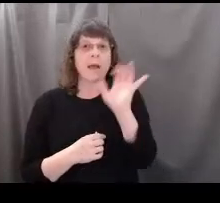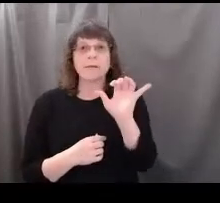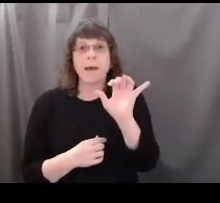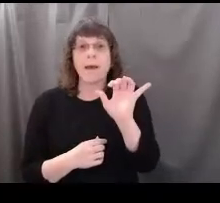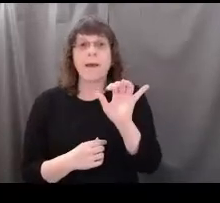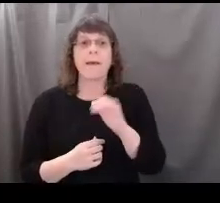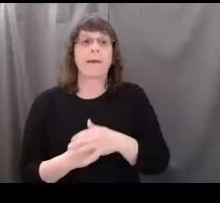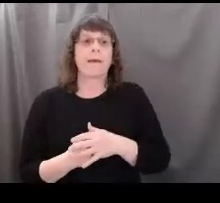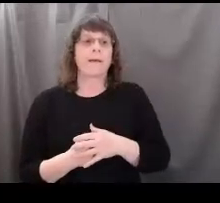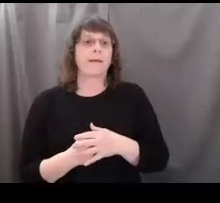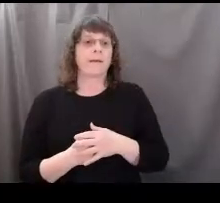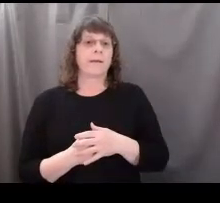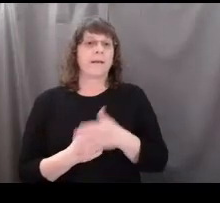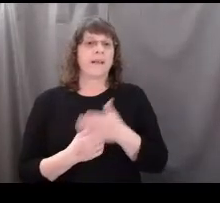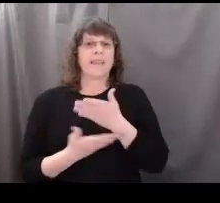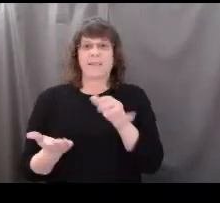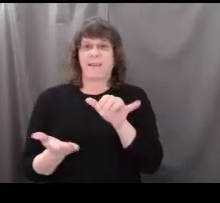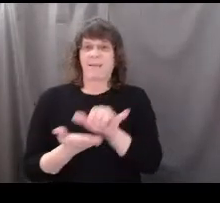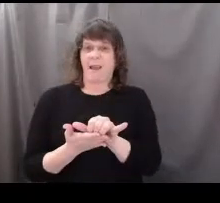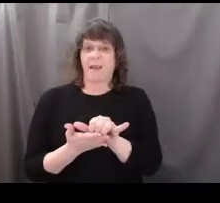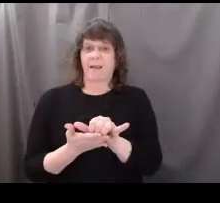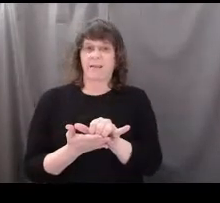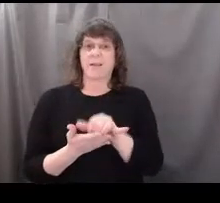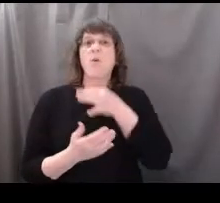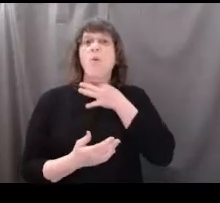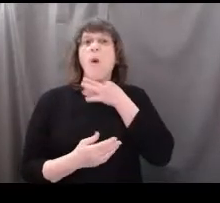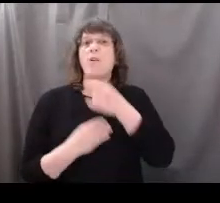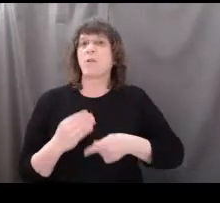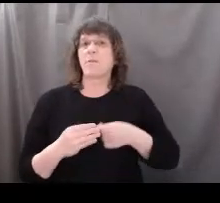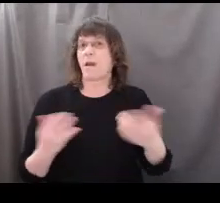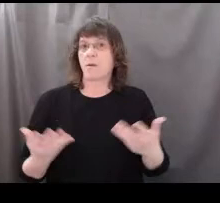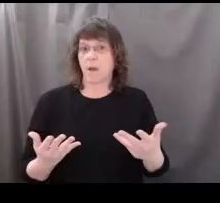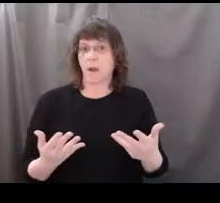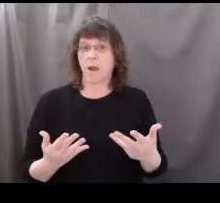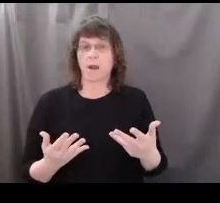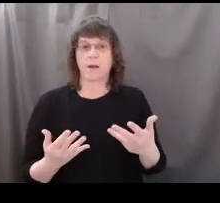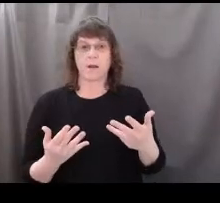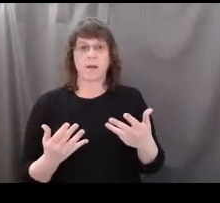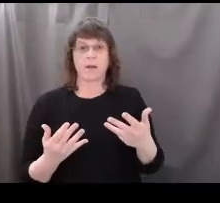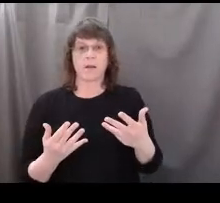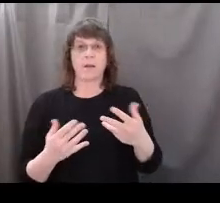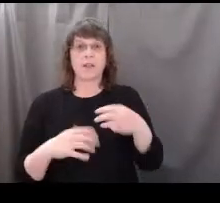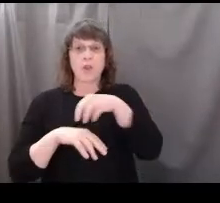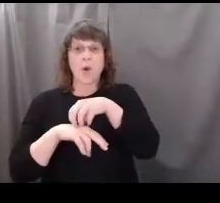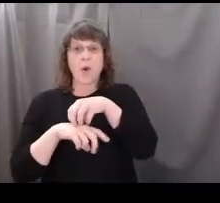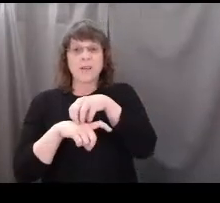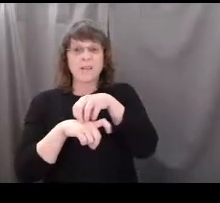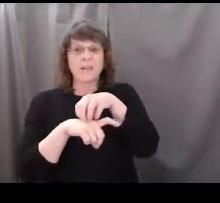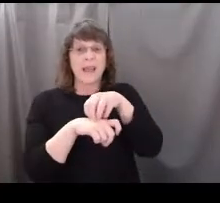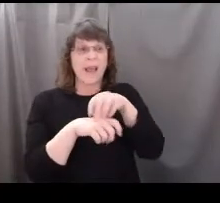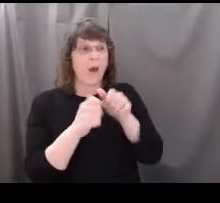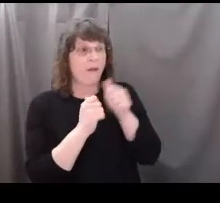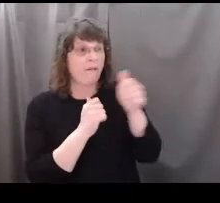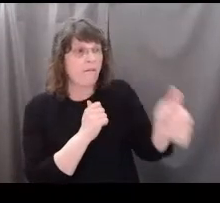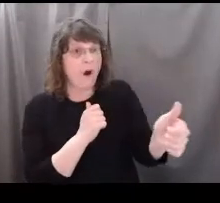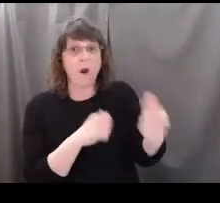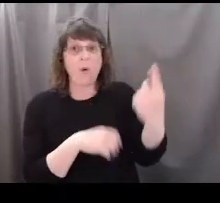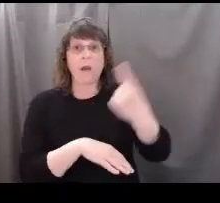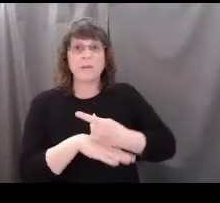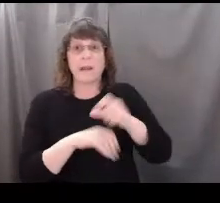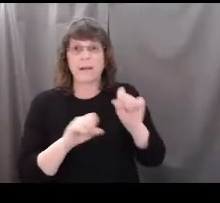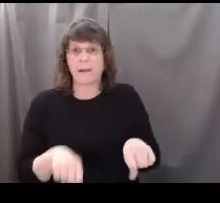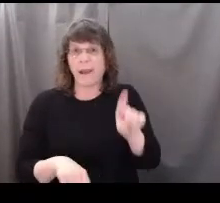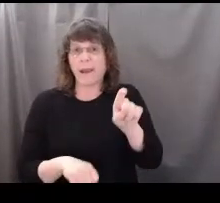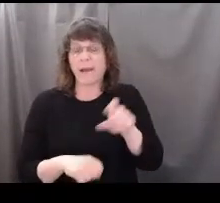like, things like that, what they wondered about it, how far can a snail travel in a day, things like that. You